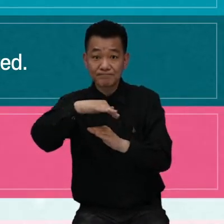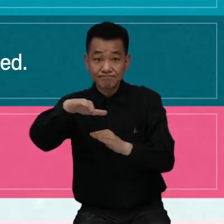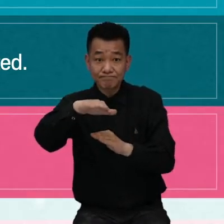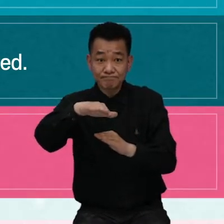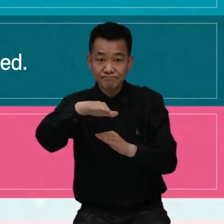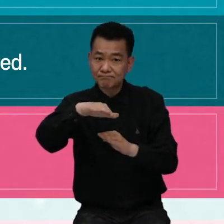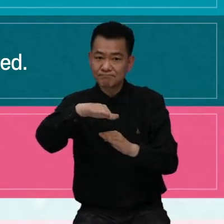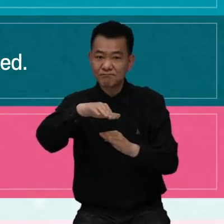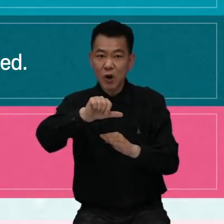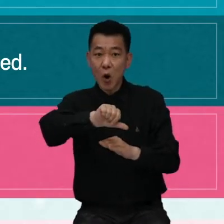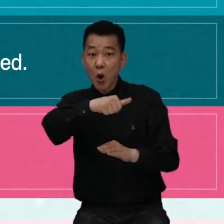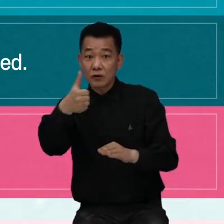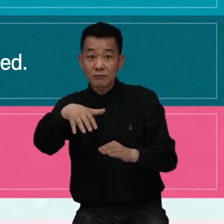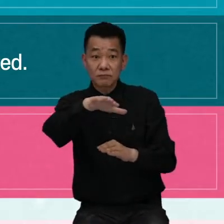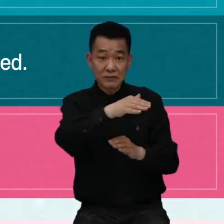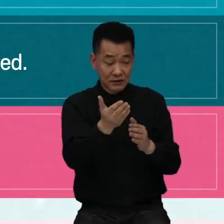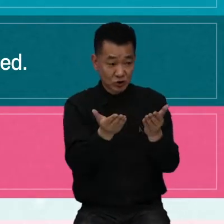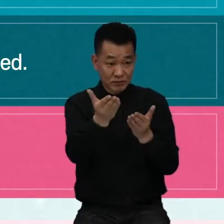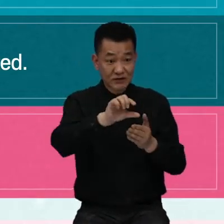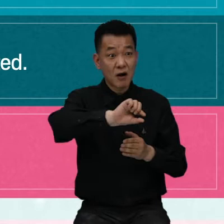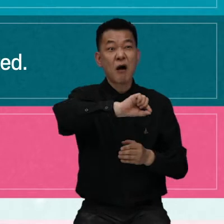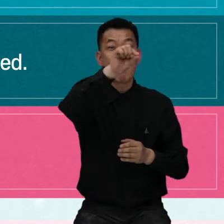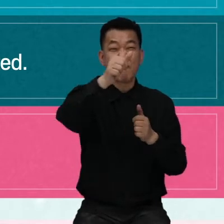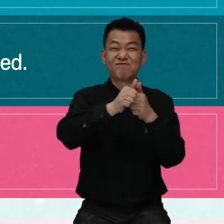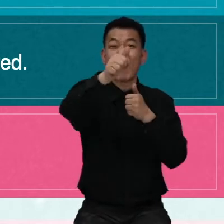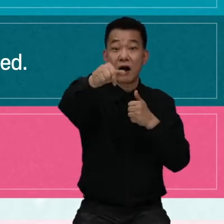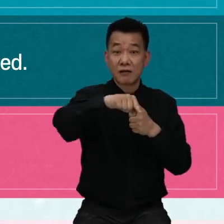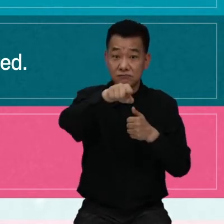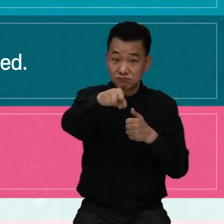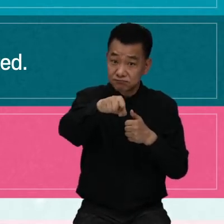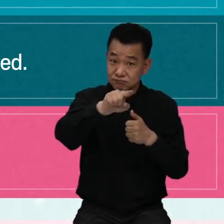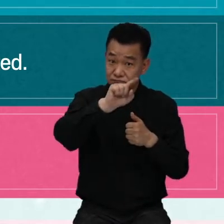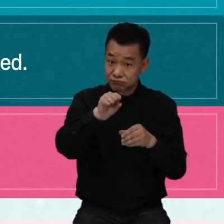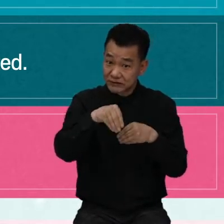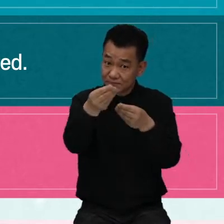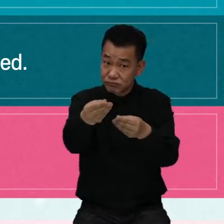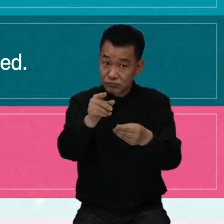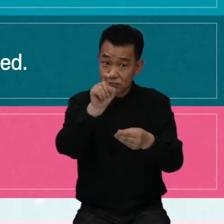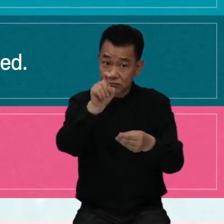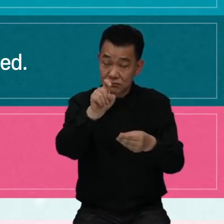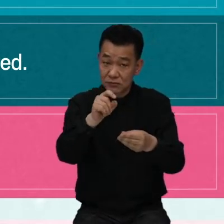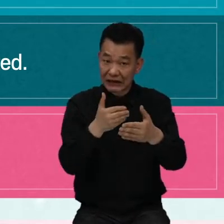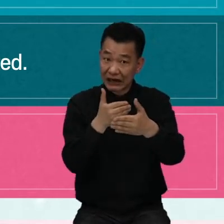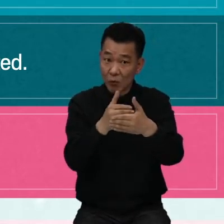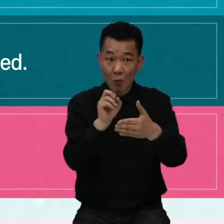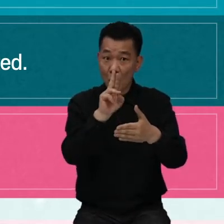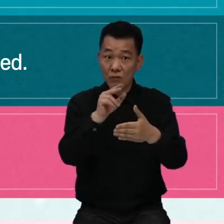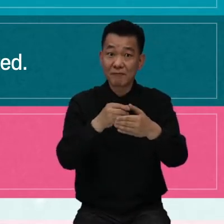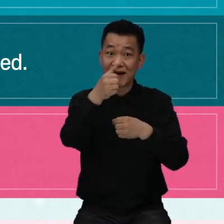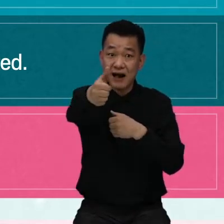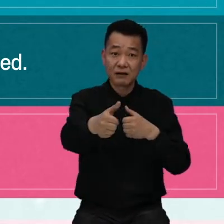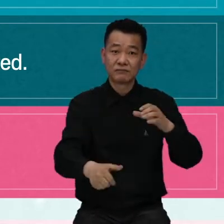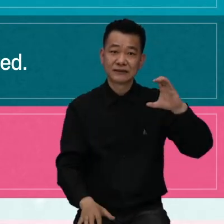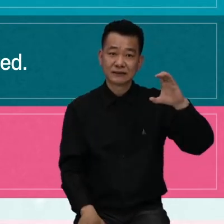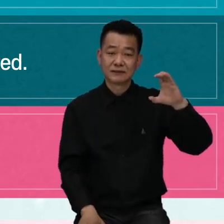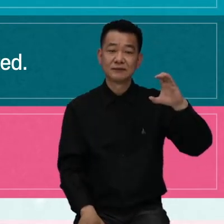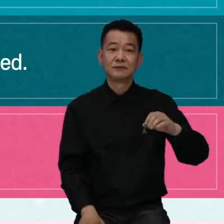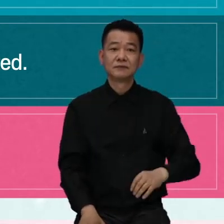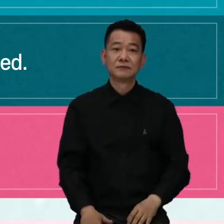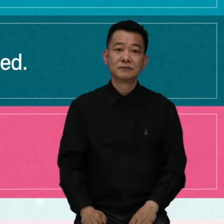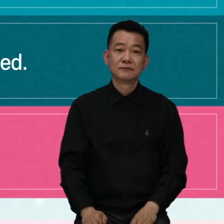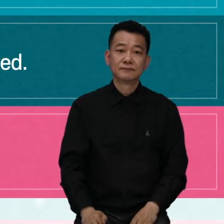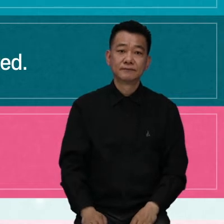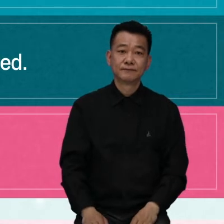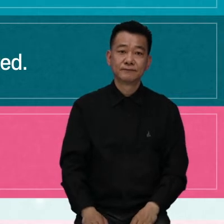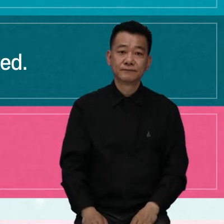And C. Health services shall be provided in metropolitan areas, not in the communities where persons with disabilities